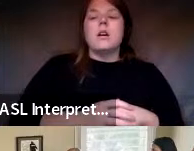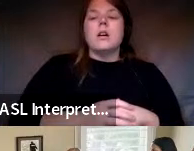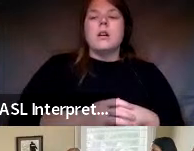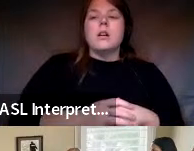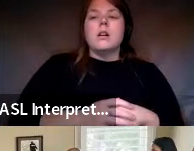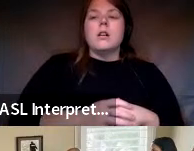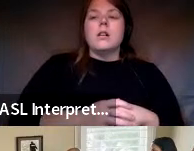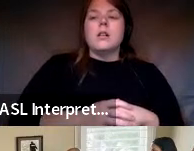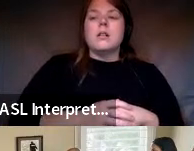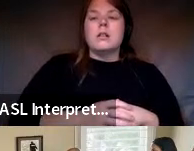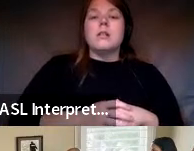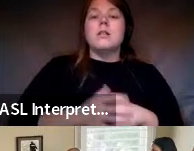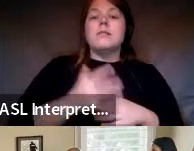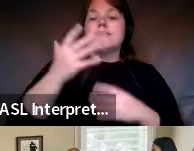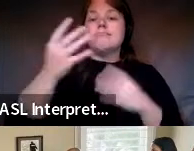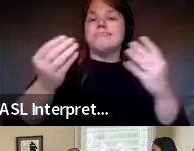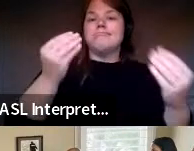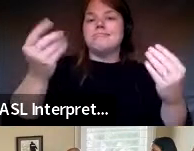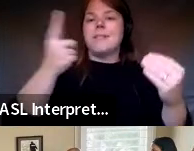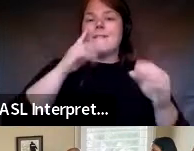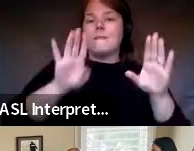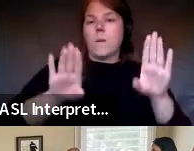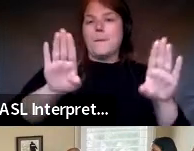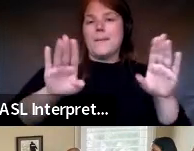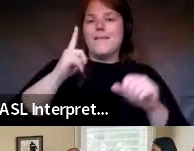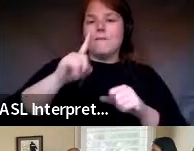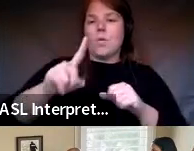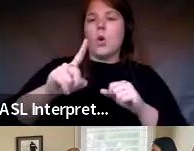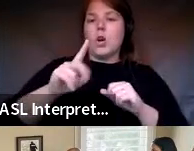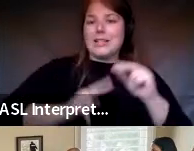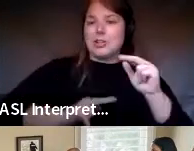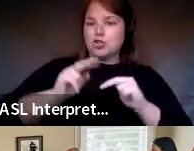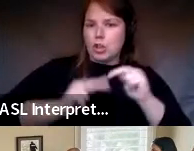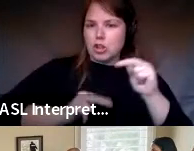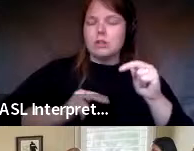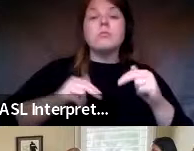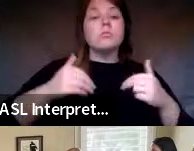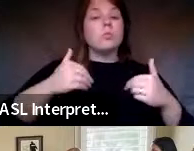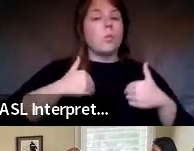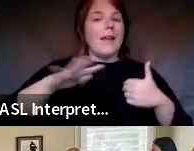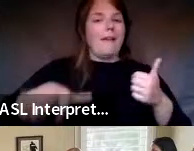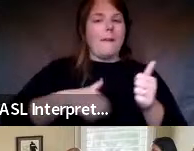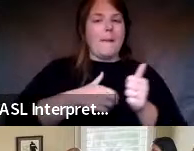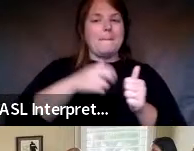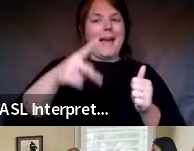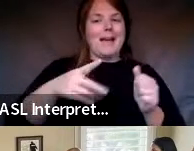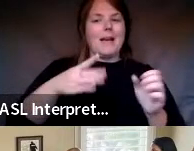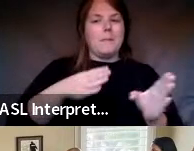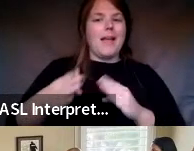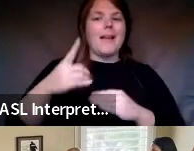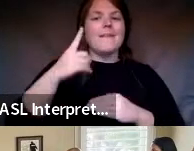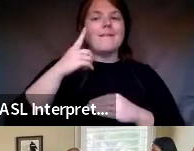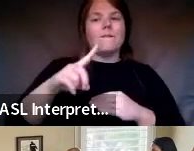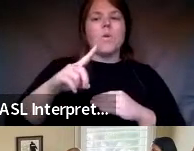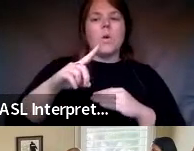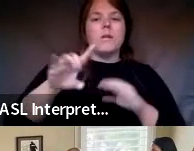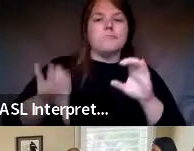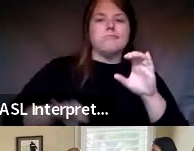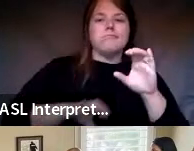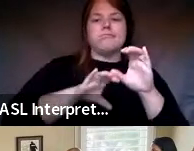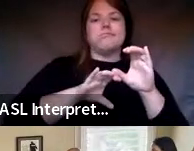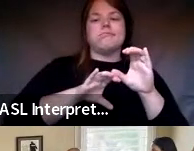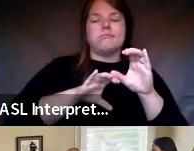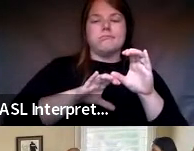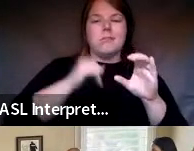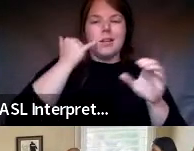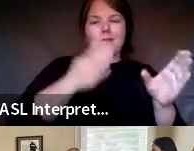It is out for bid for construction, and we do have a backup plan to supplement any shortfall of funds with